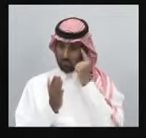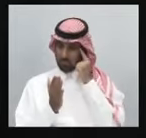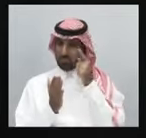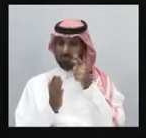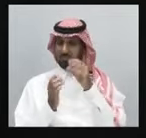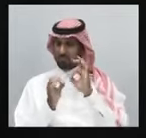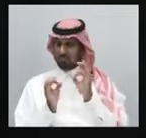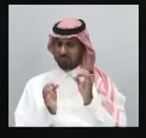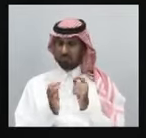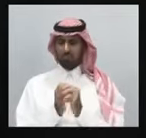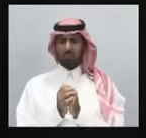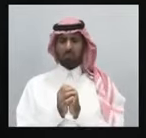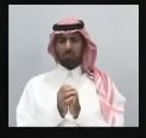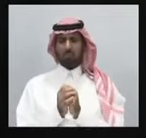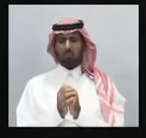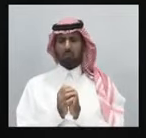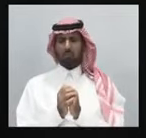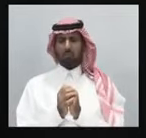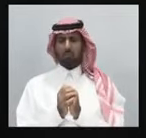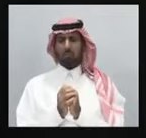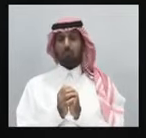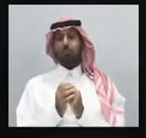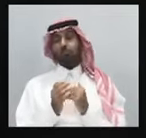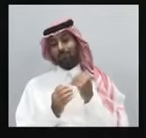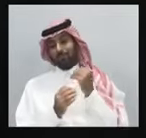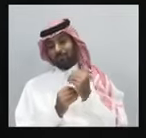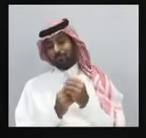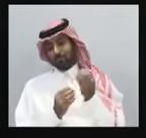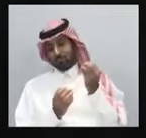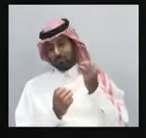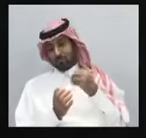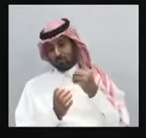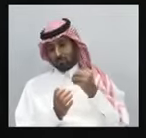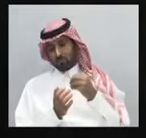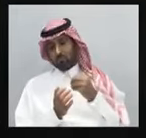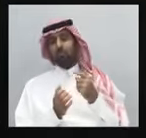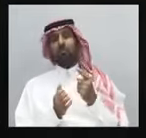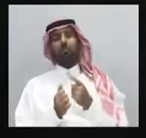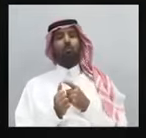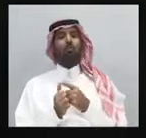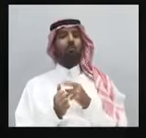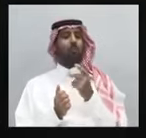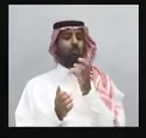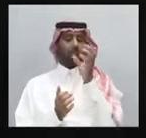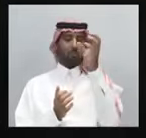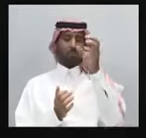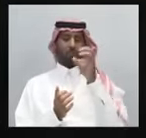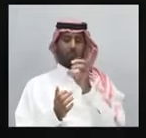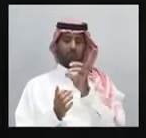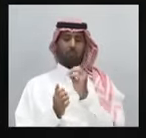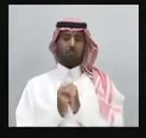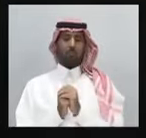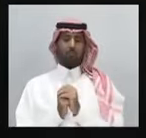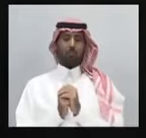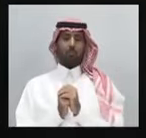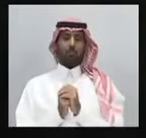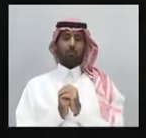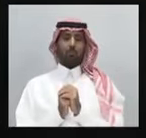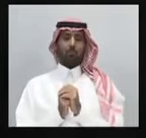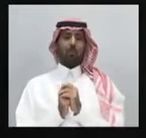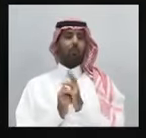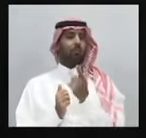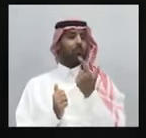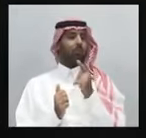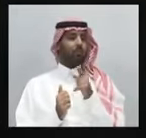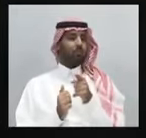do one step more, an introduction to your CV, which will make it enough. What is